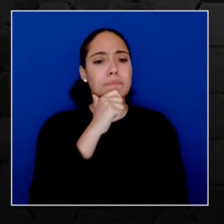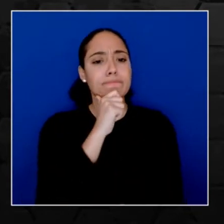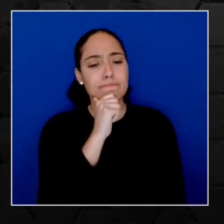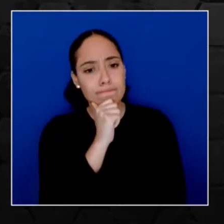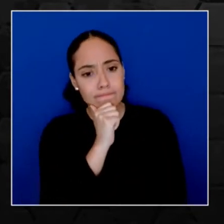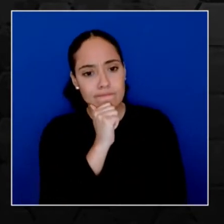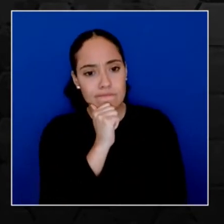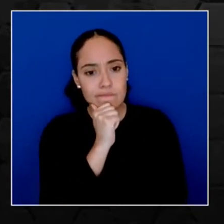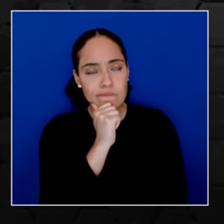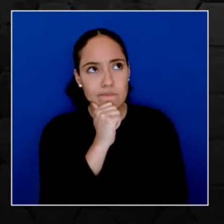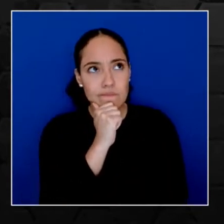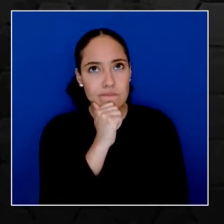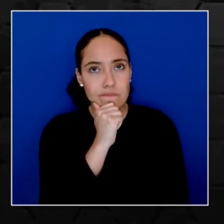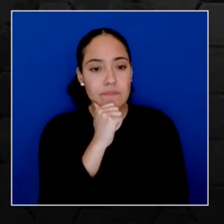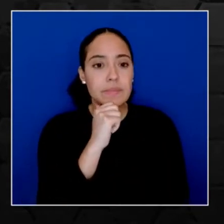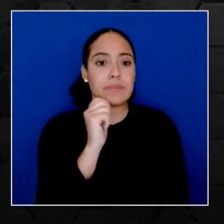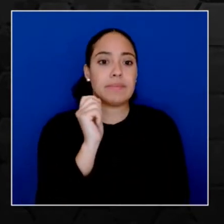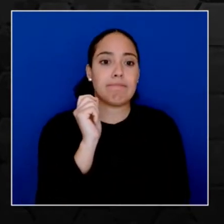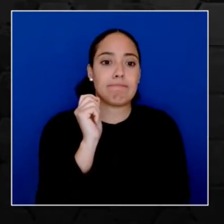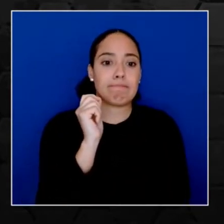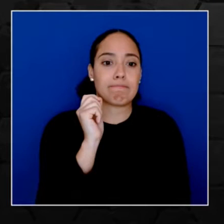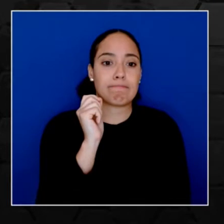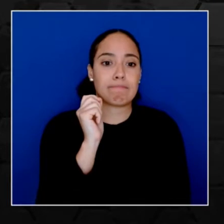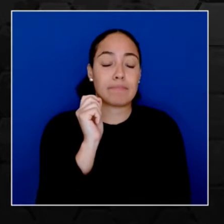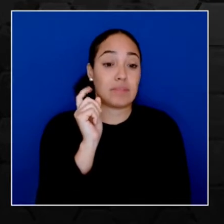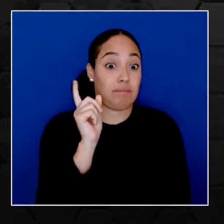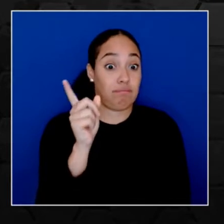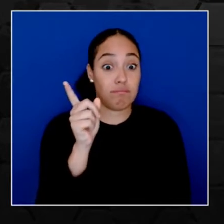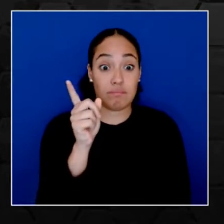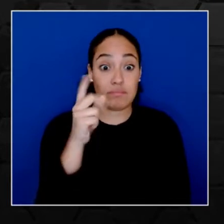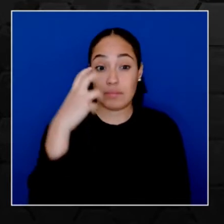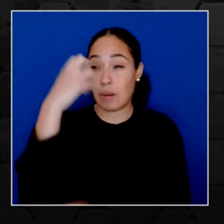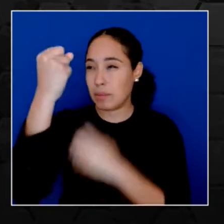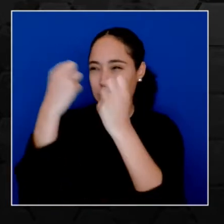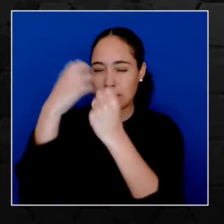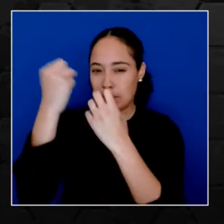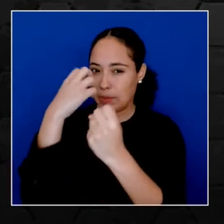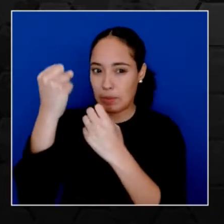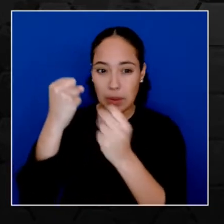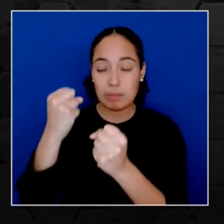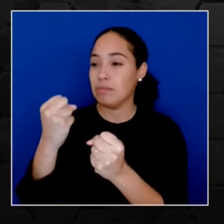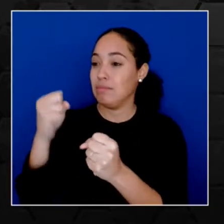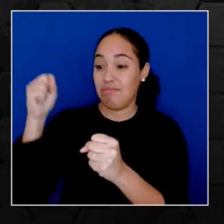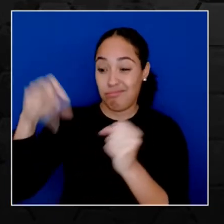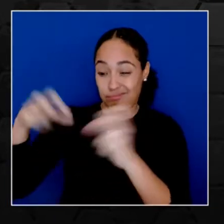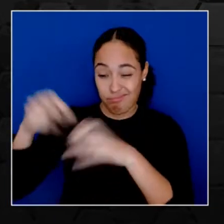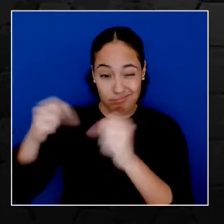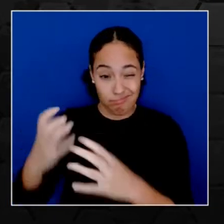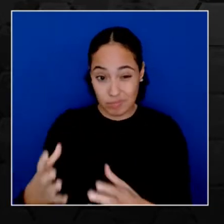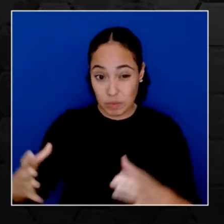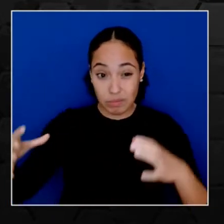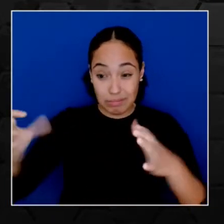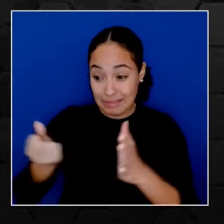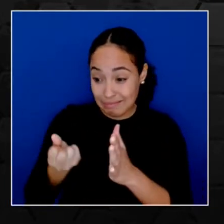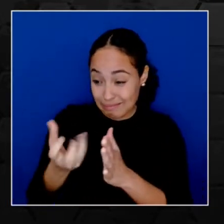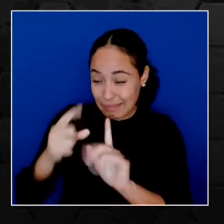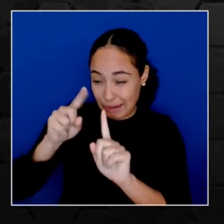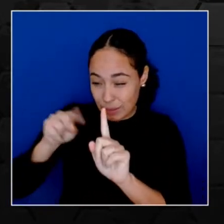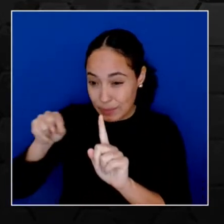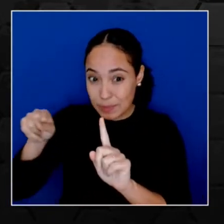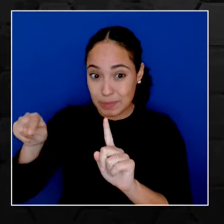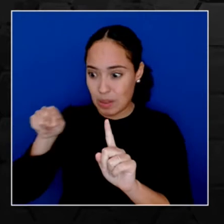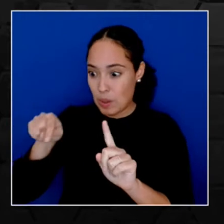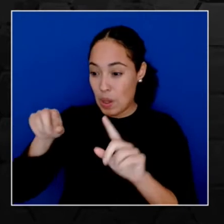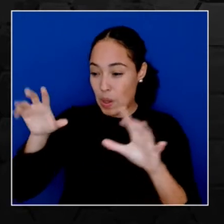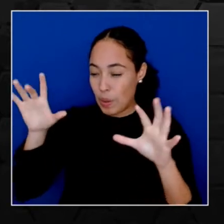uh, this huge setup that you saw for face recognition is being compressed to a size that fits on our phones and